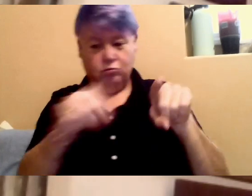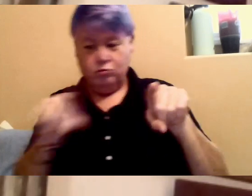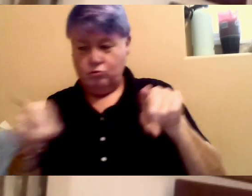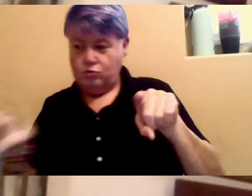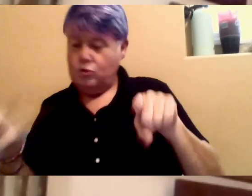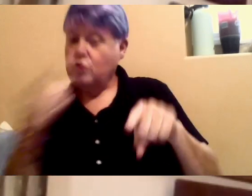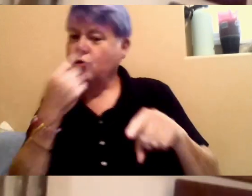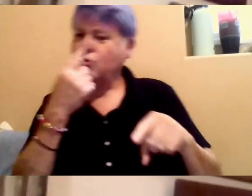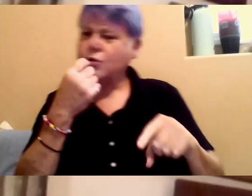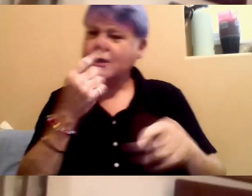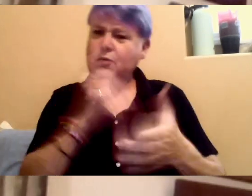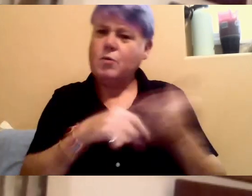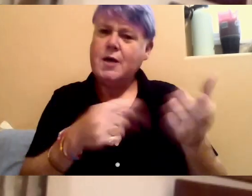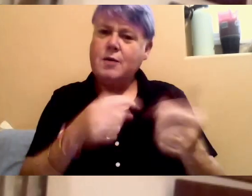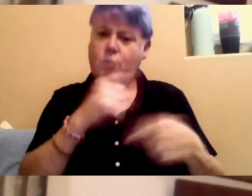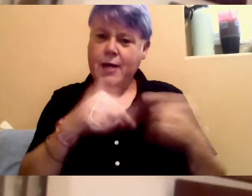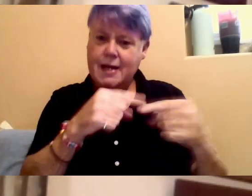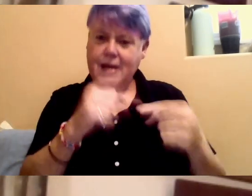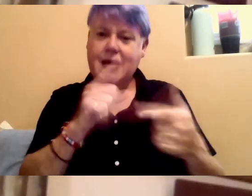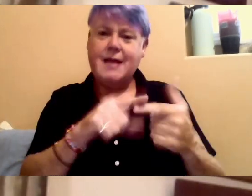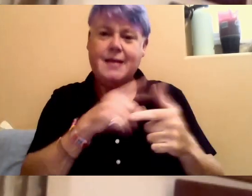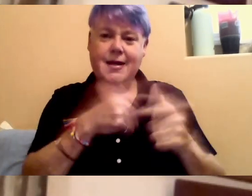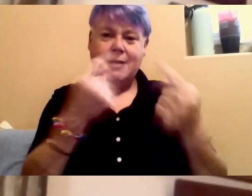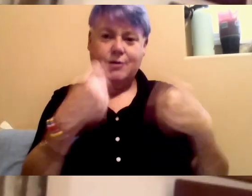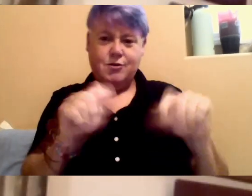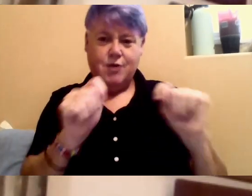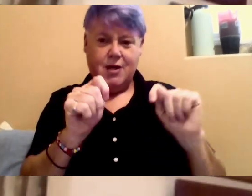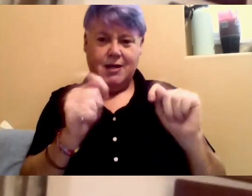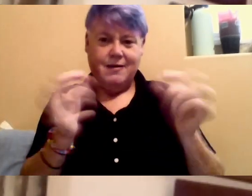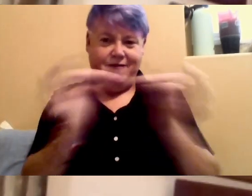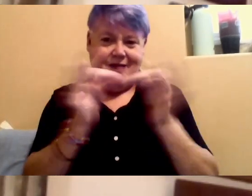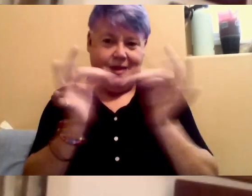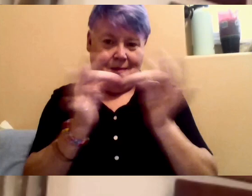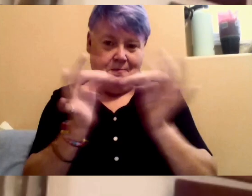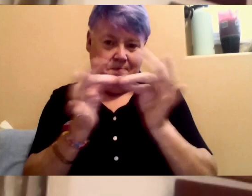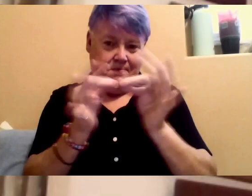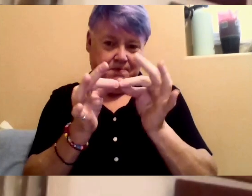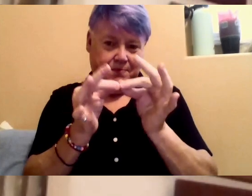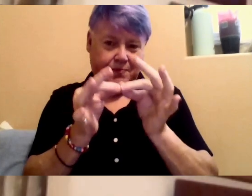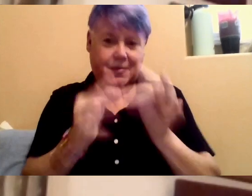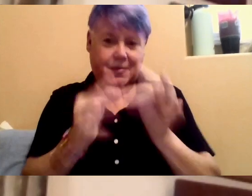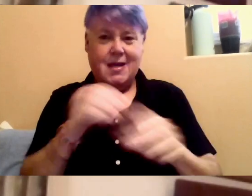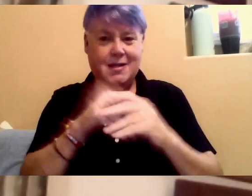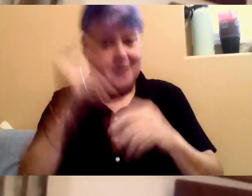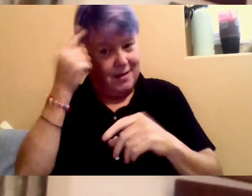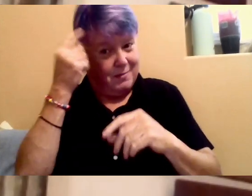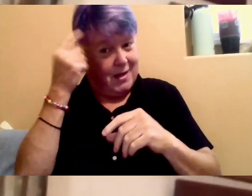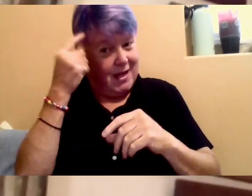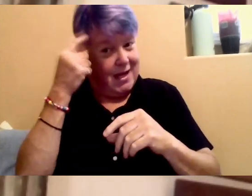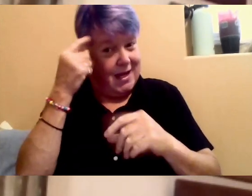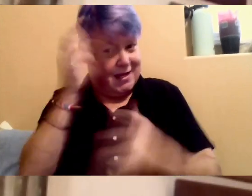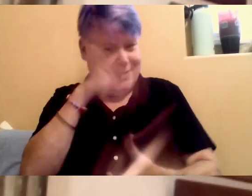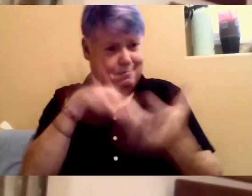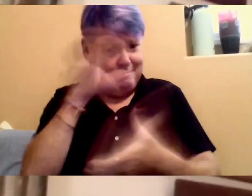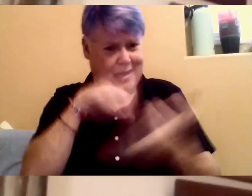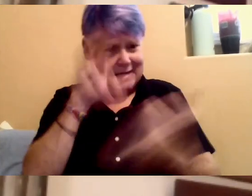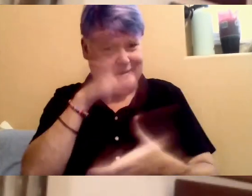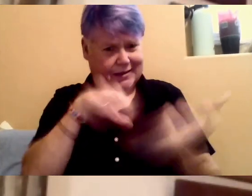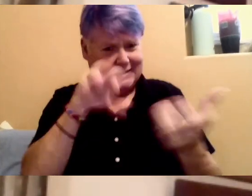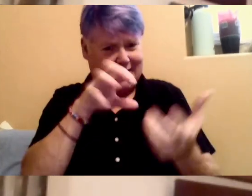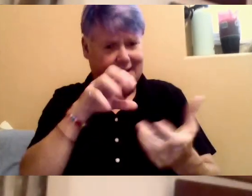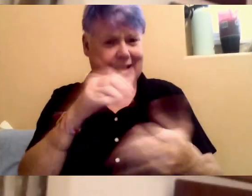when, and then trying to juggle them. So the inside of my head is a real mess, and the process